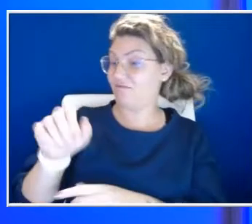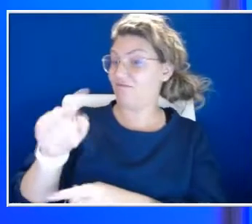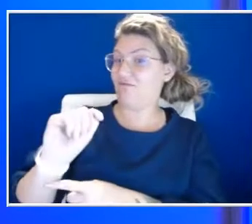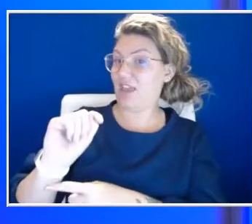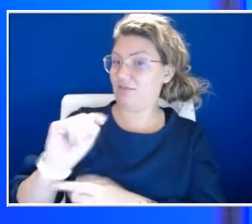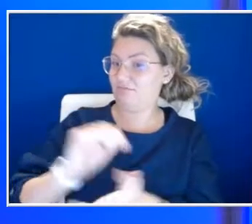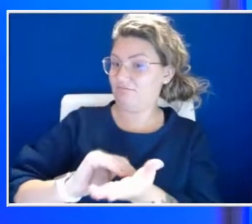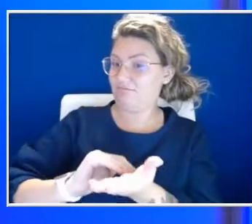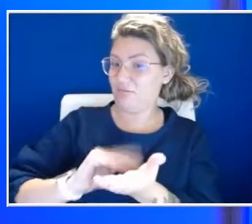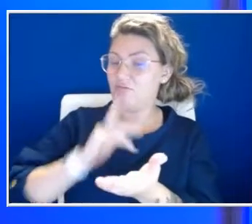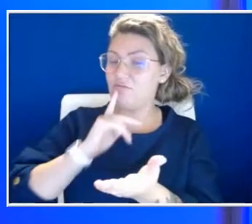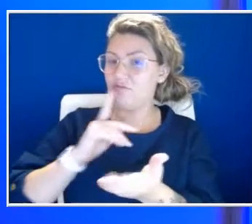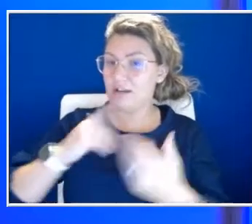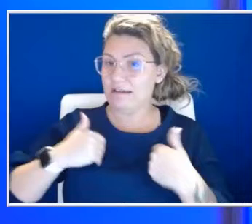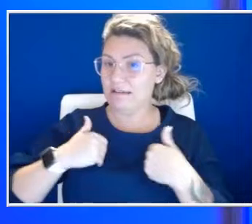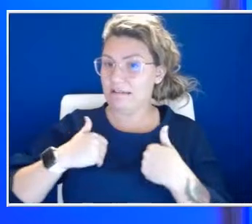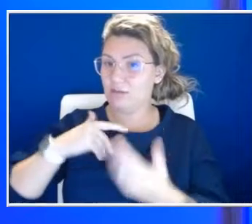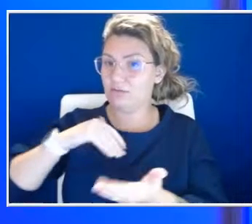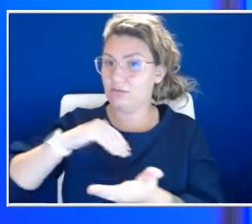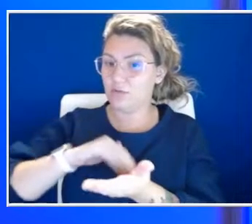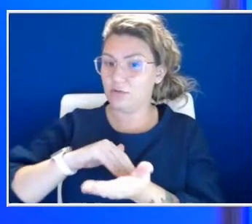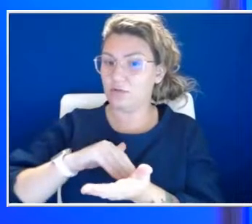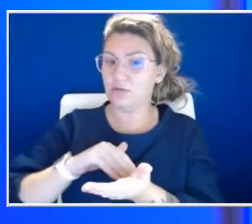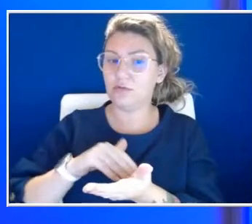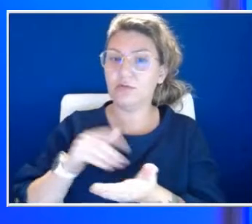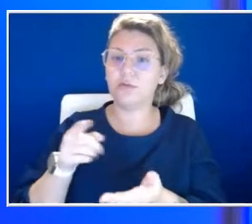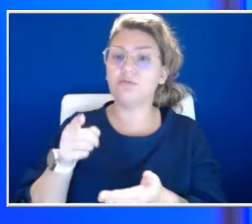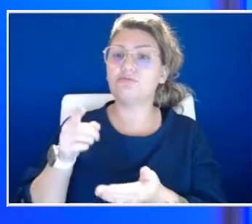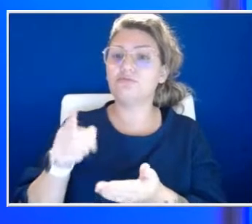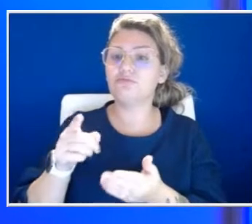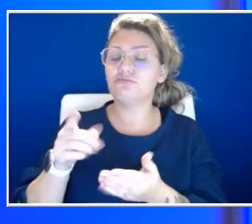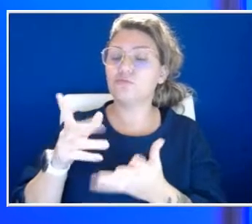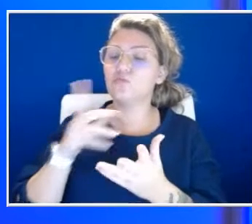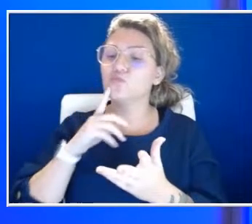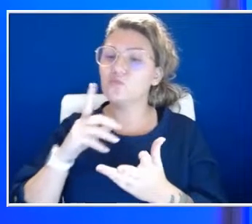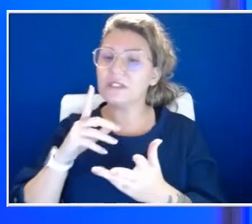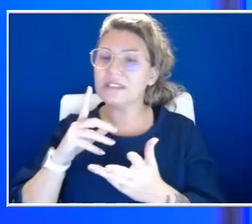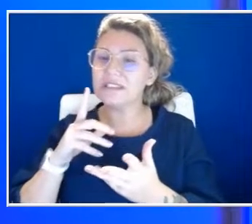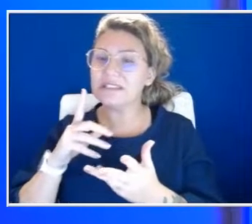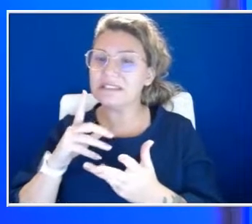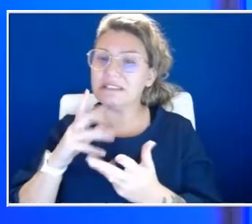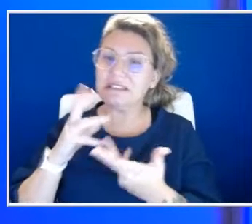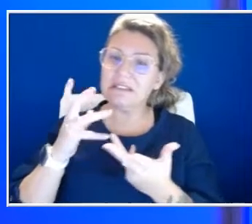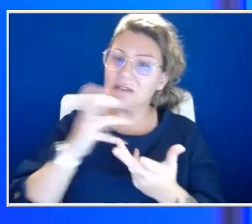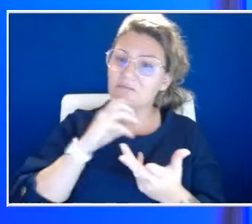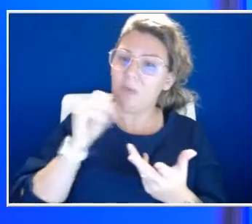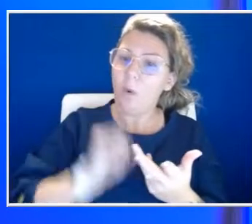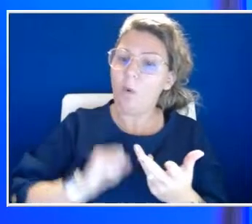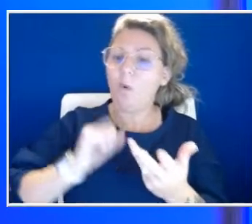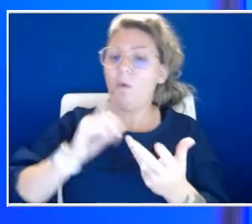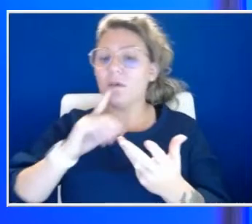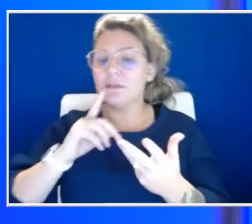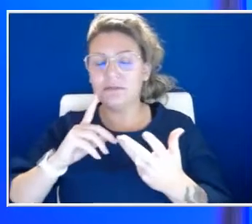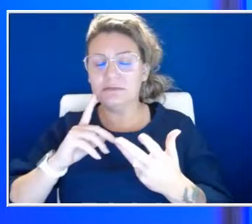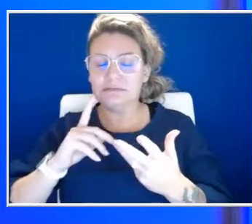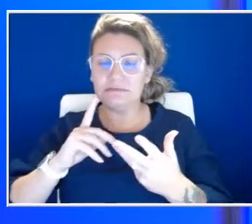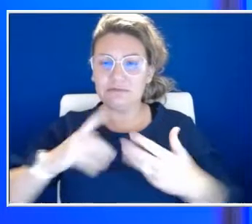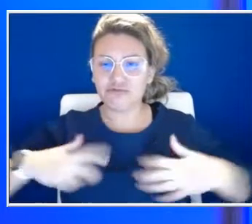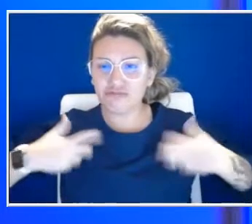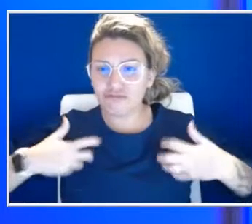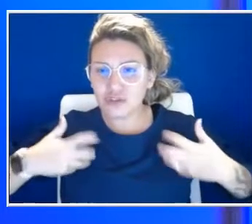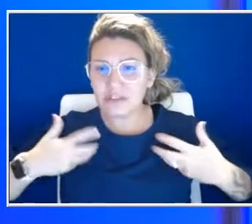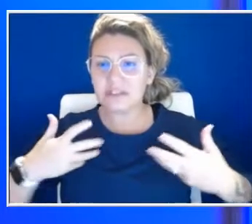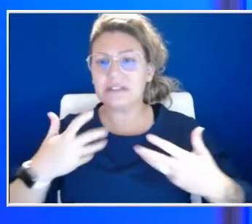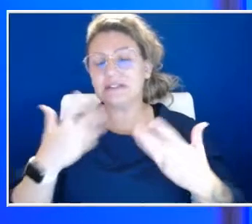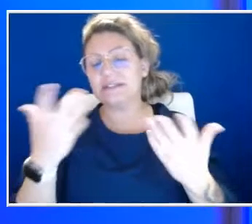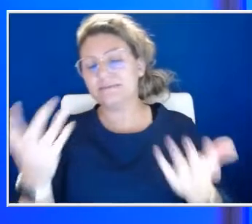was, essentially a geriatric gorilla for his age, and so that was of concern, is that he was, fairly old to